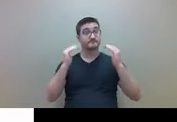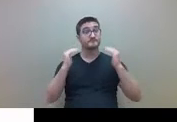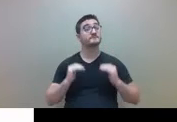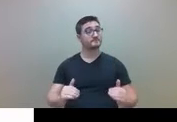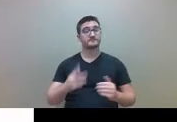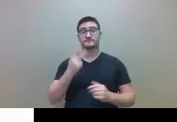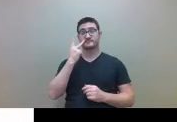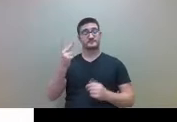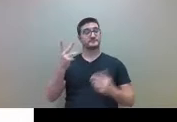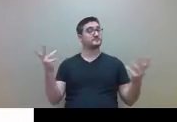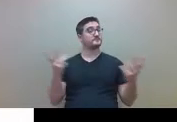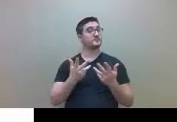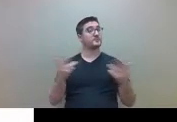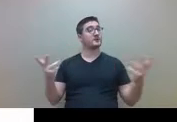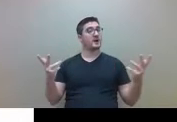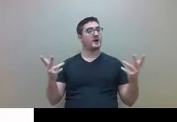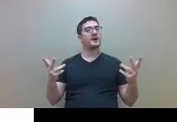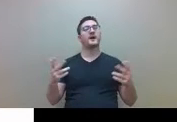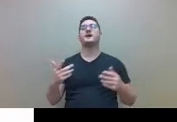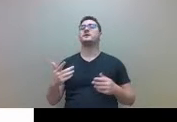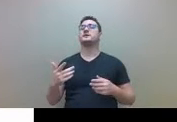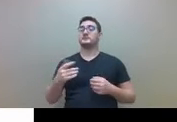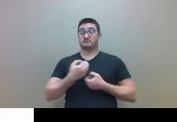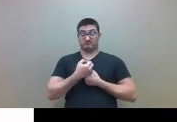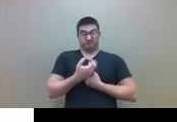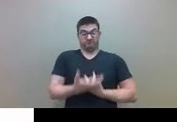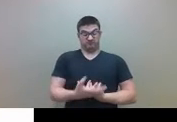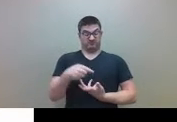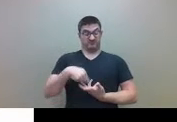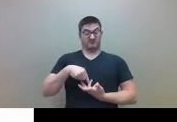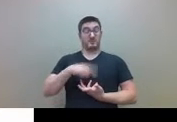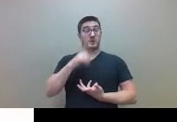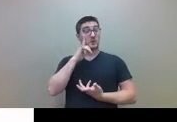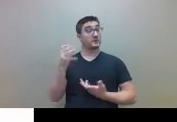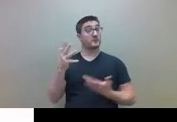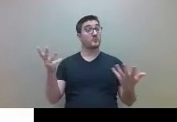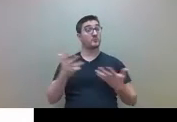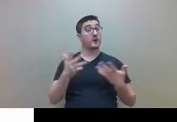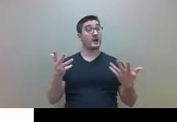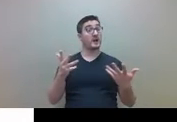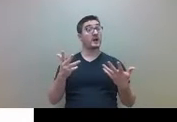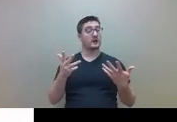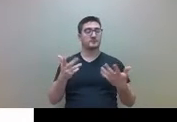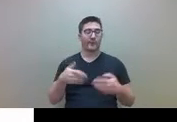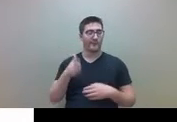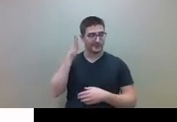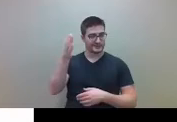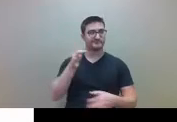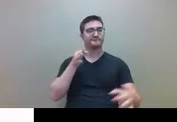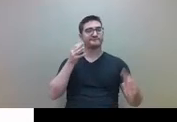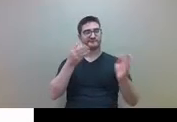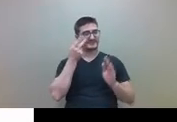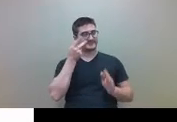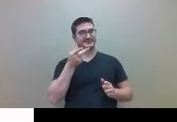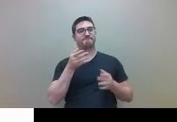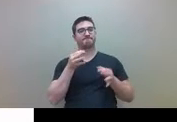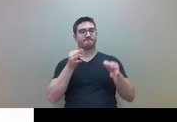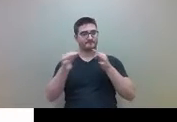So here are the common signs of caregiver burnout, and this was taken from WebMD, another great